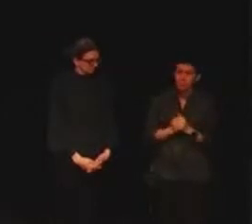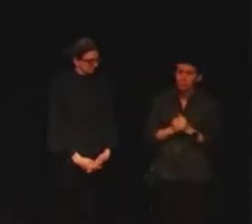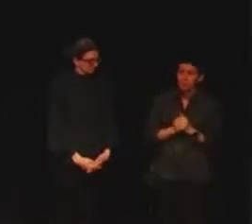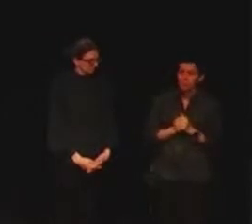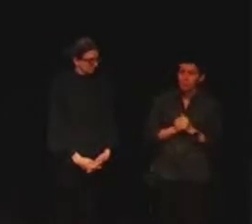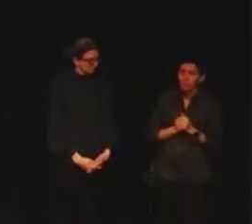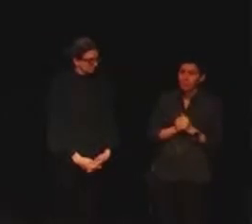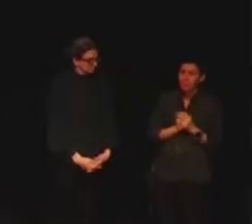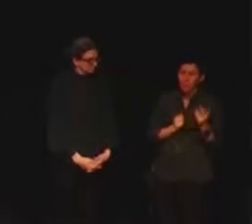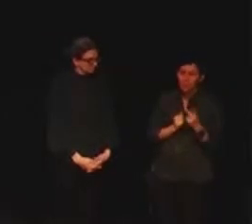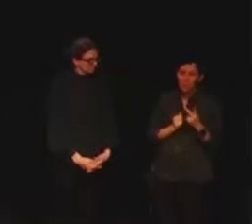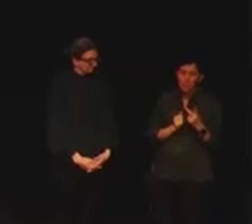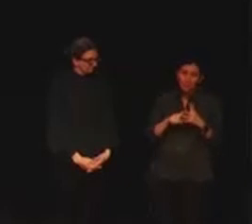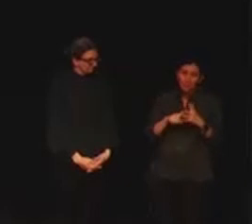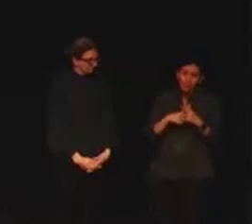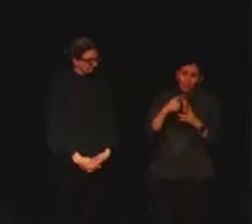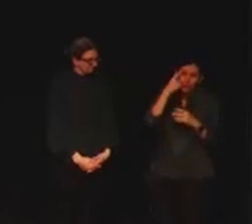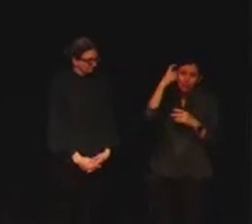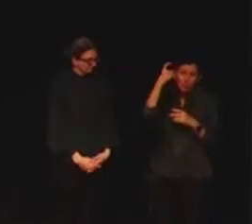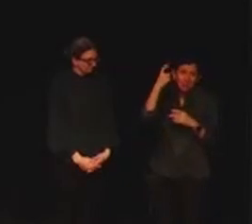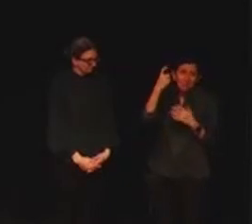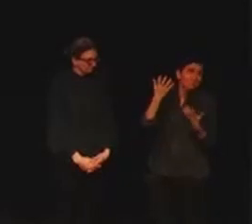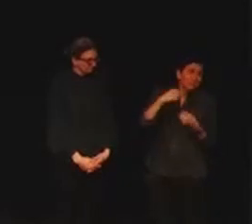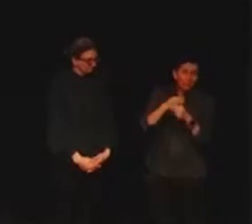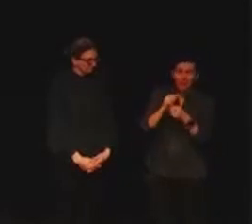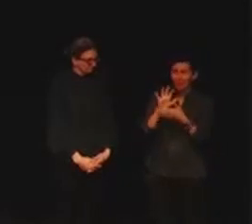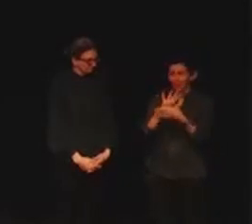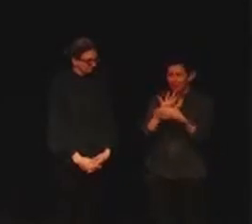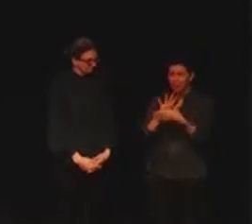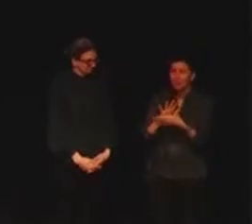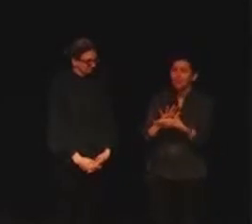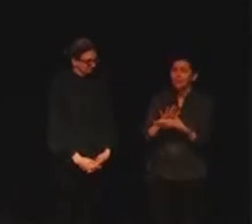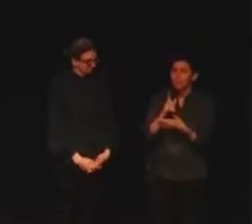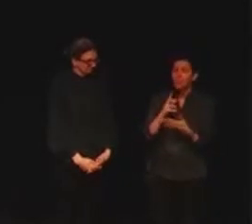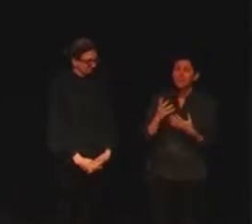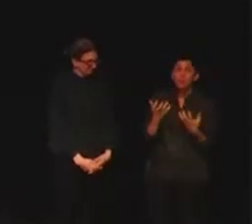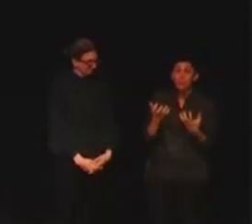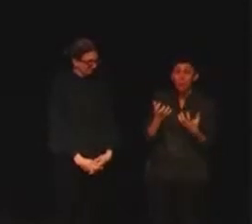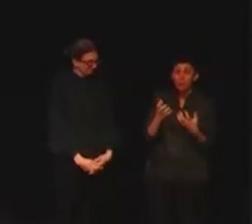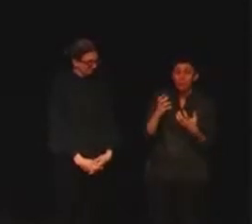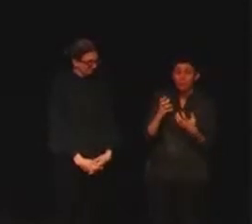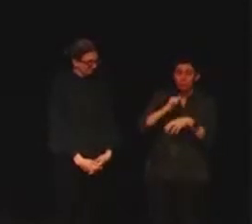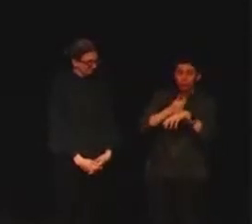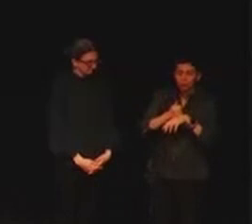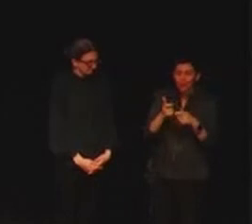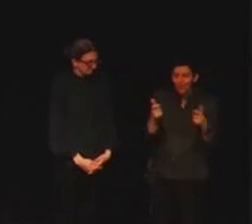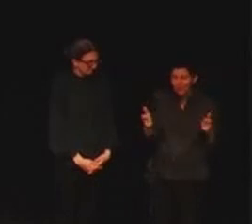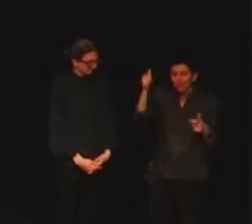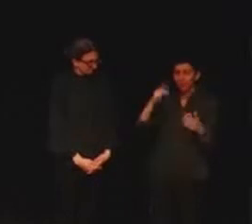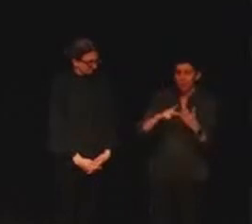was hatched. So the film was one part of a larger project. And what we did is we started by